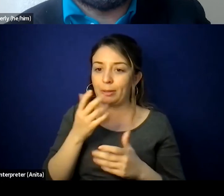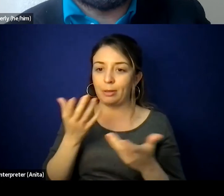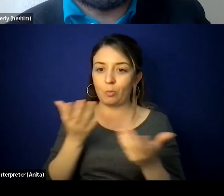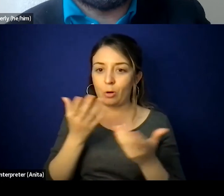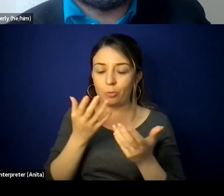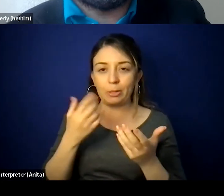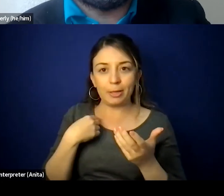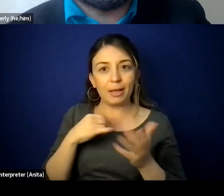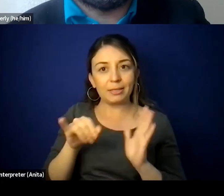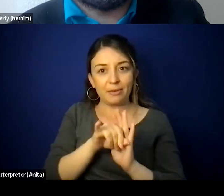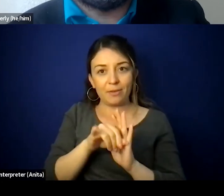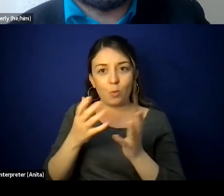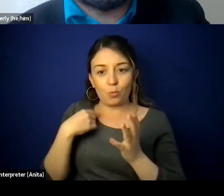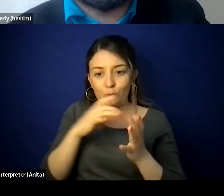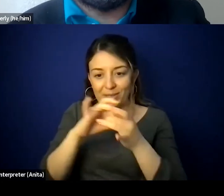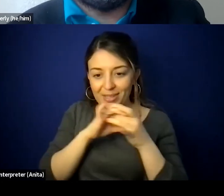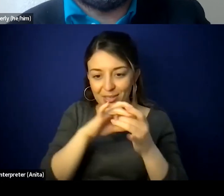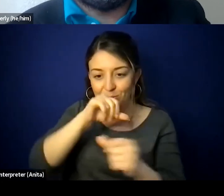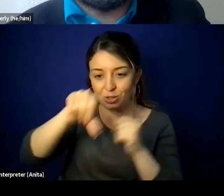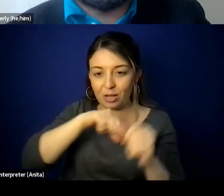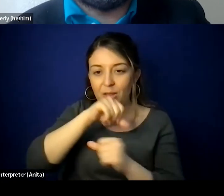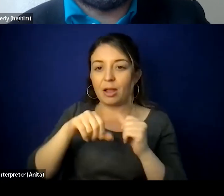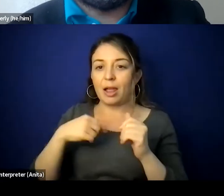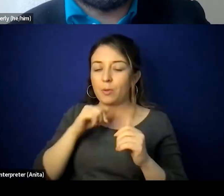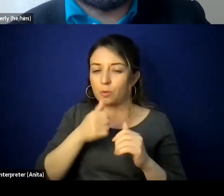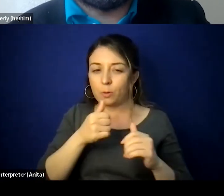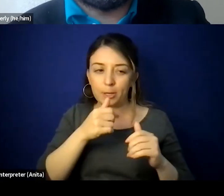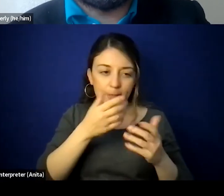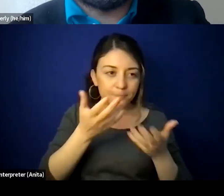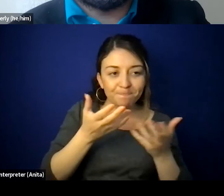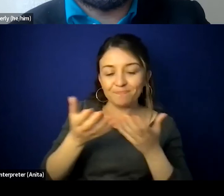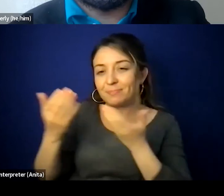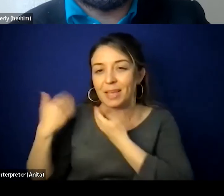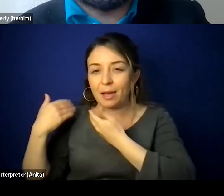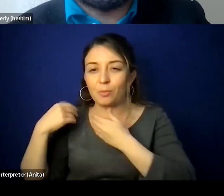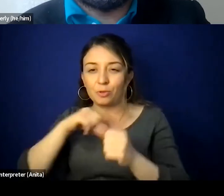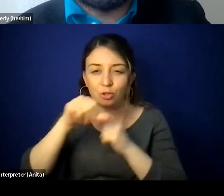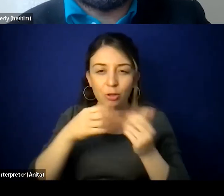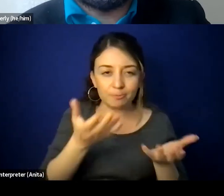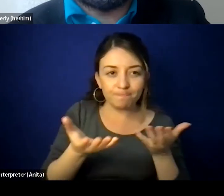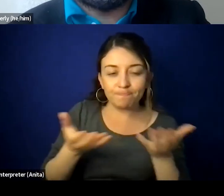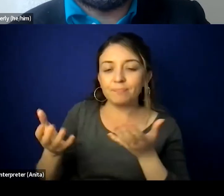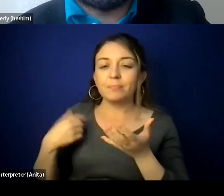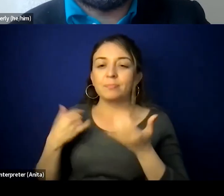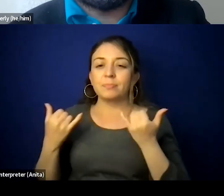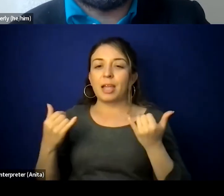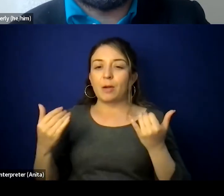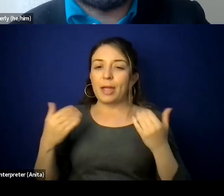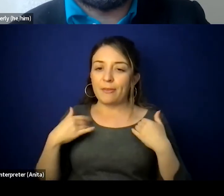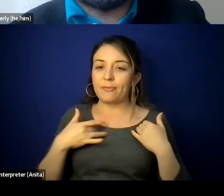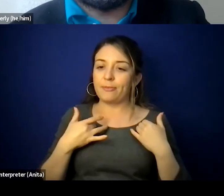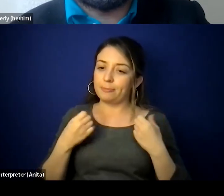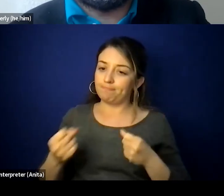other, how we hold ourselves accountable to each other, were just on firmer ground. And